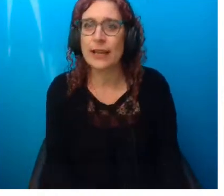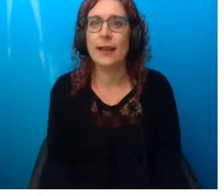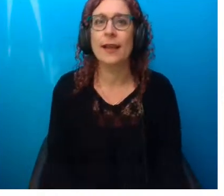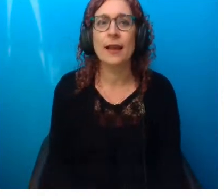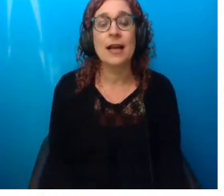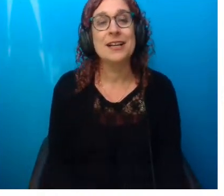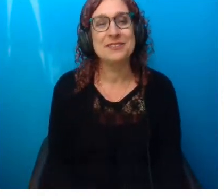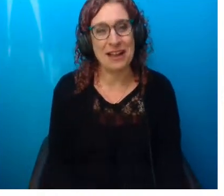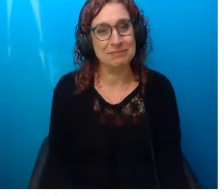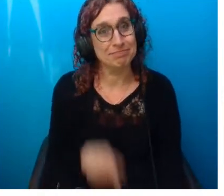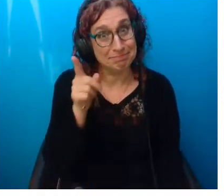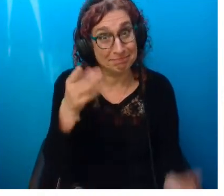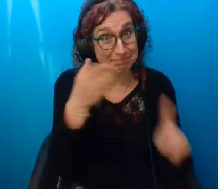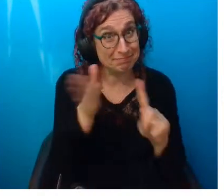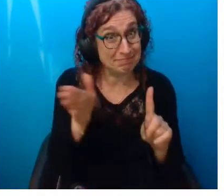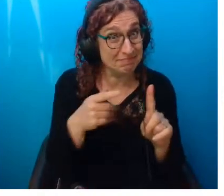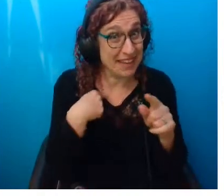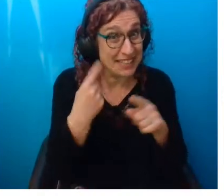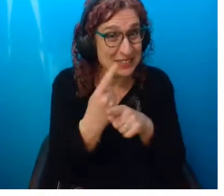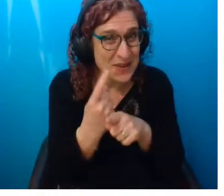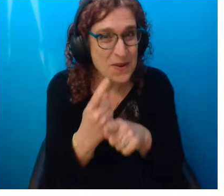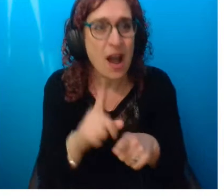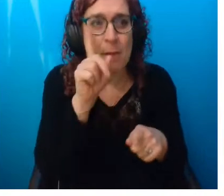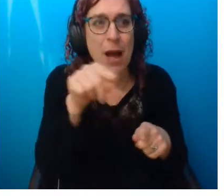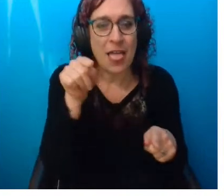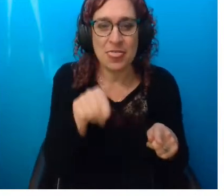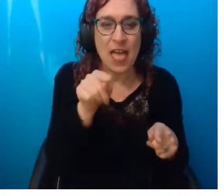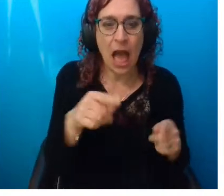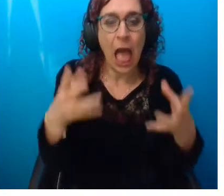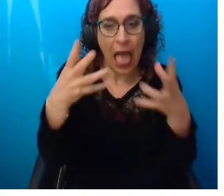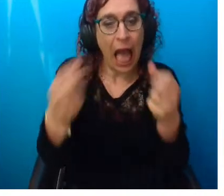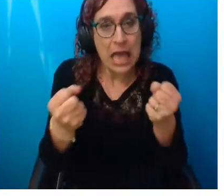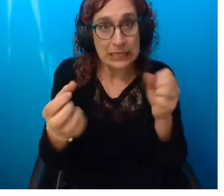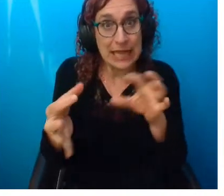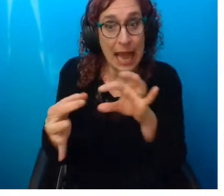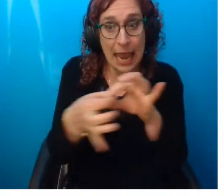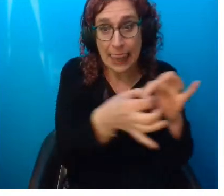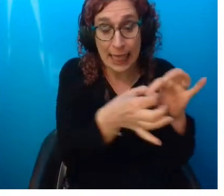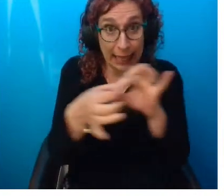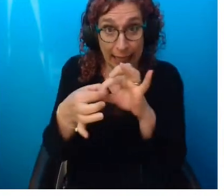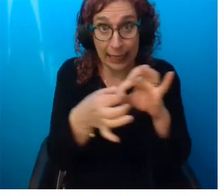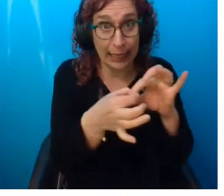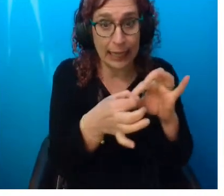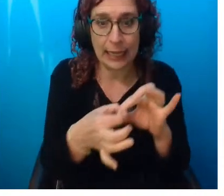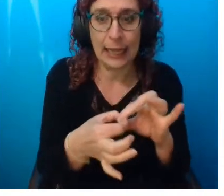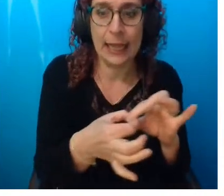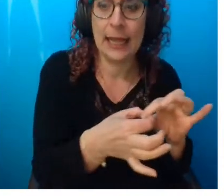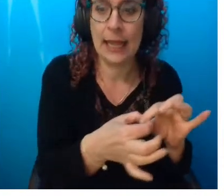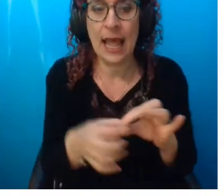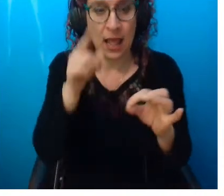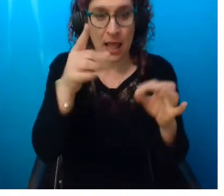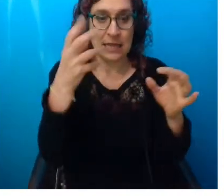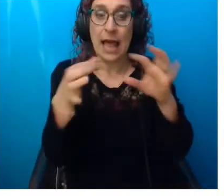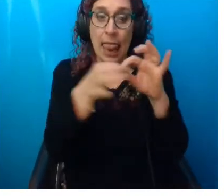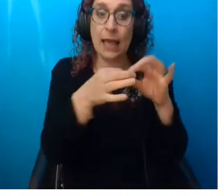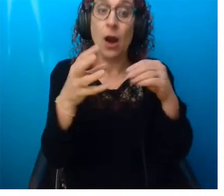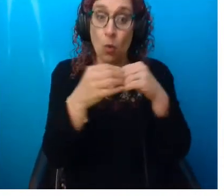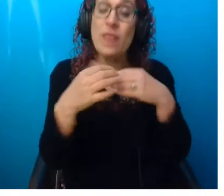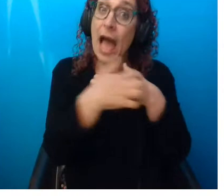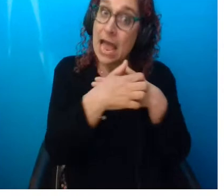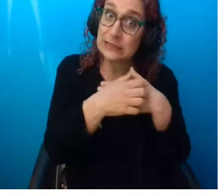There is a link between eczema and food allergy, and I showed you the atopic march, and that individuals who have